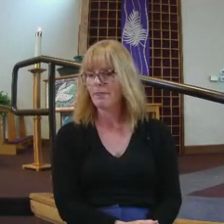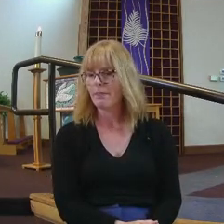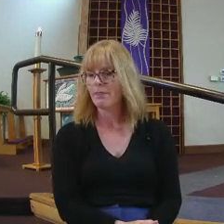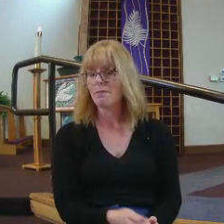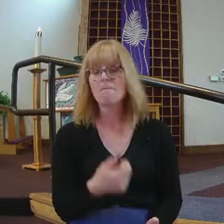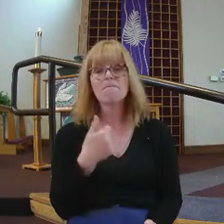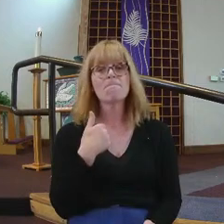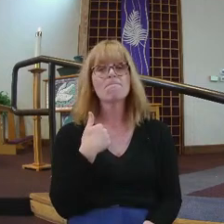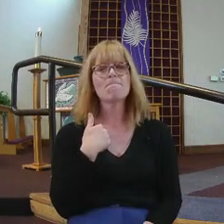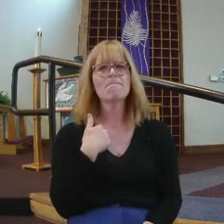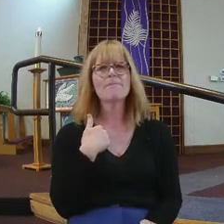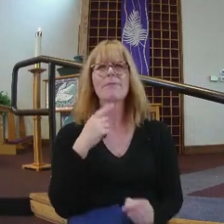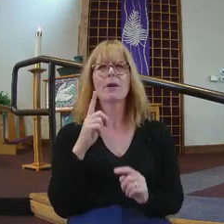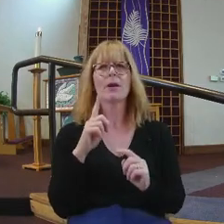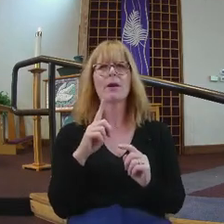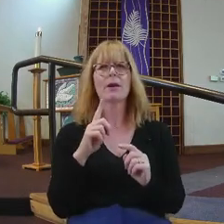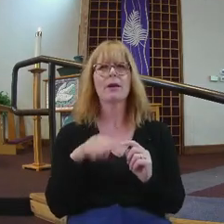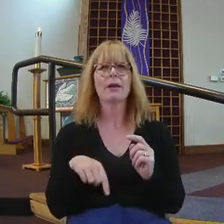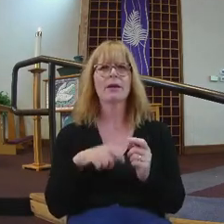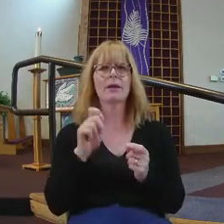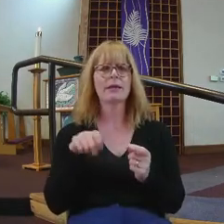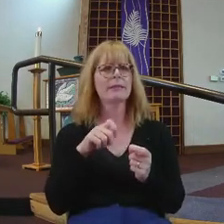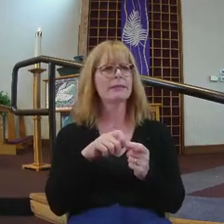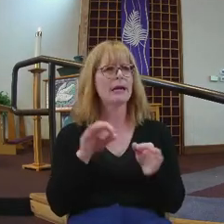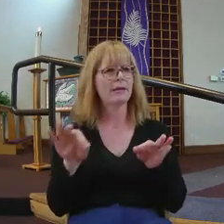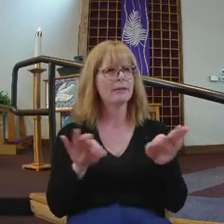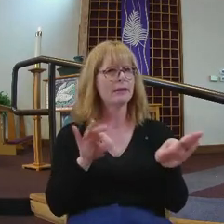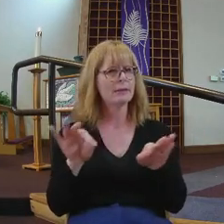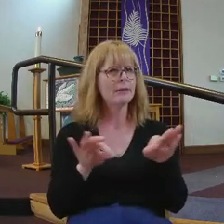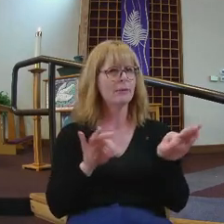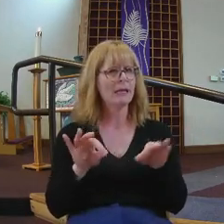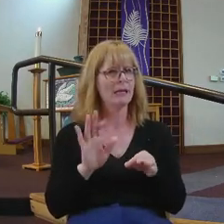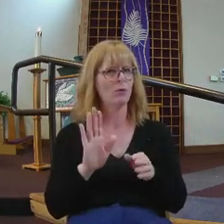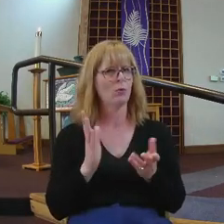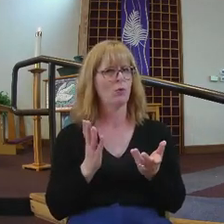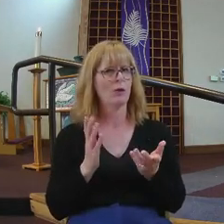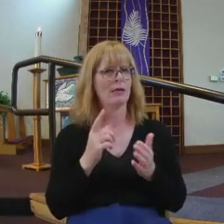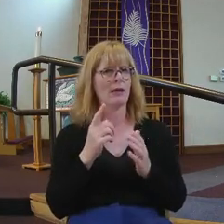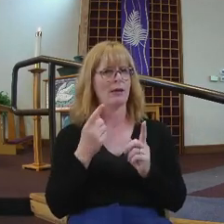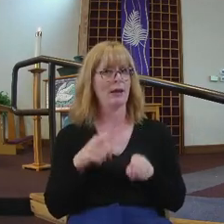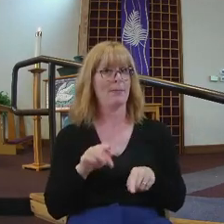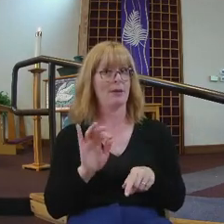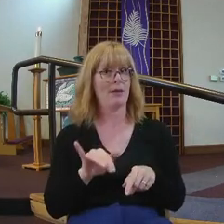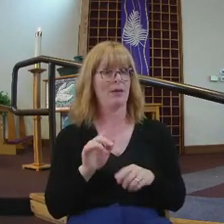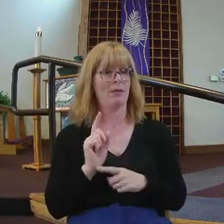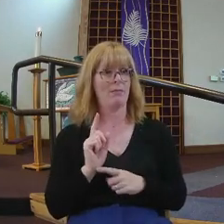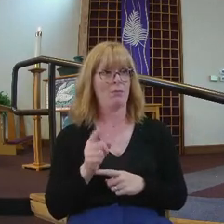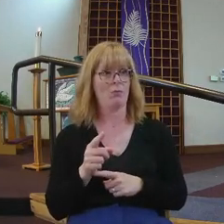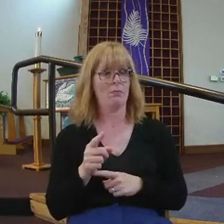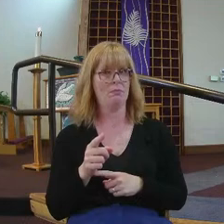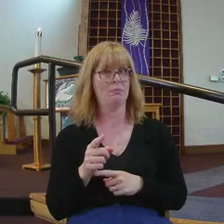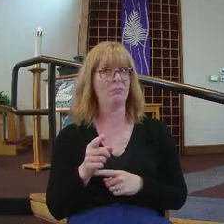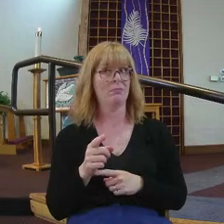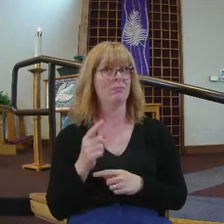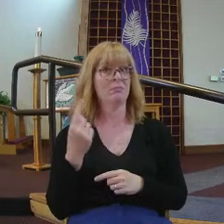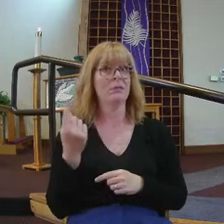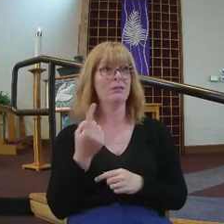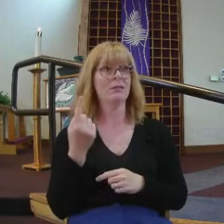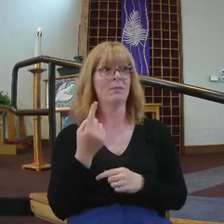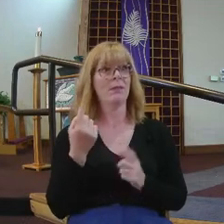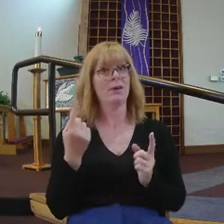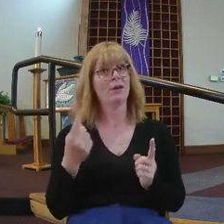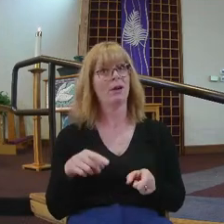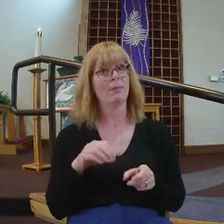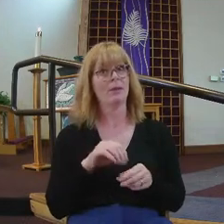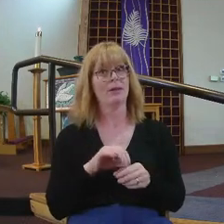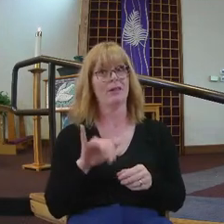And I can't quite explain what happened, but something happened in that